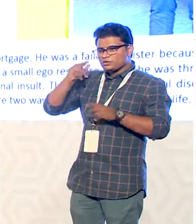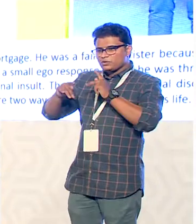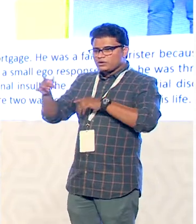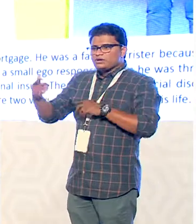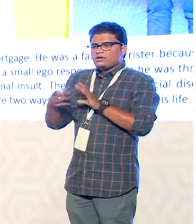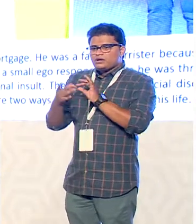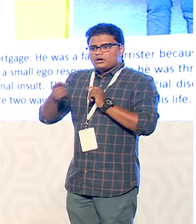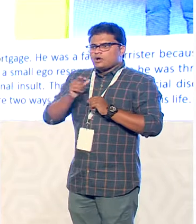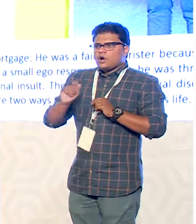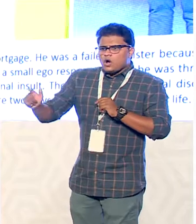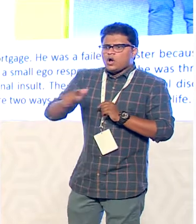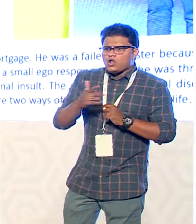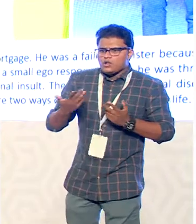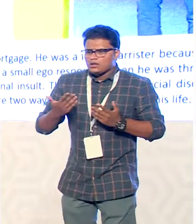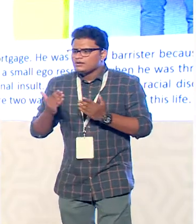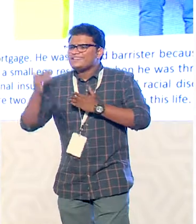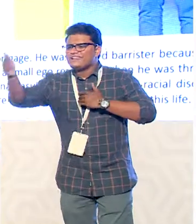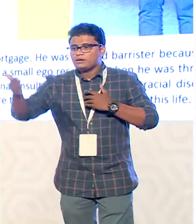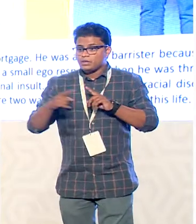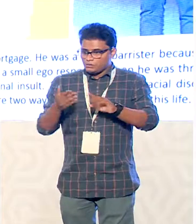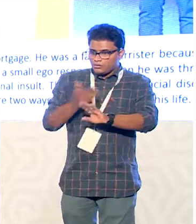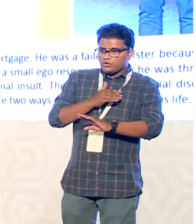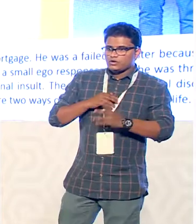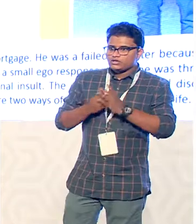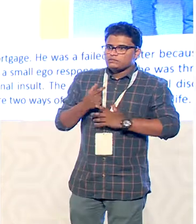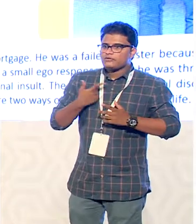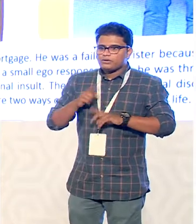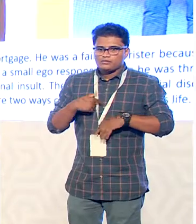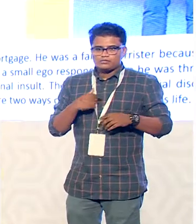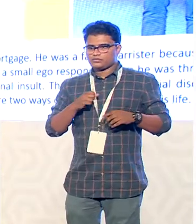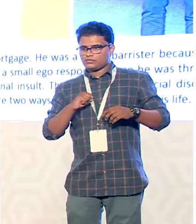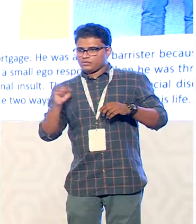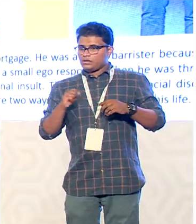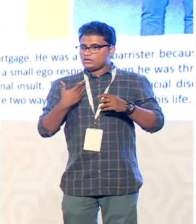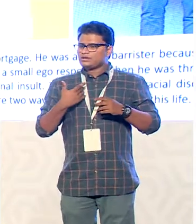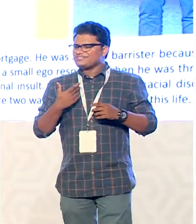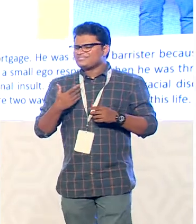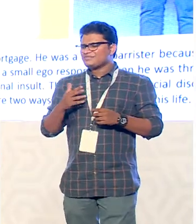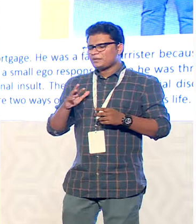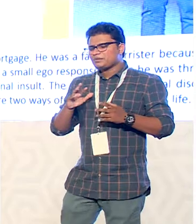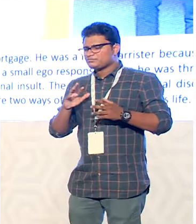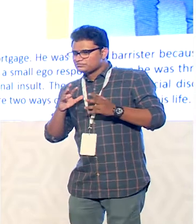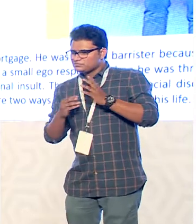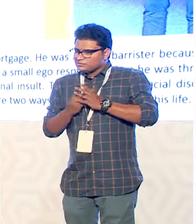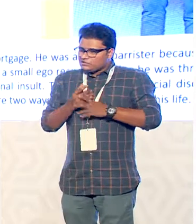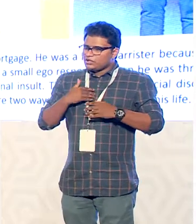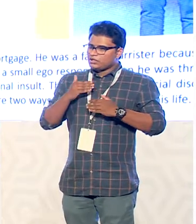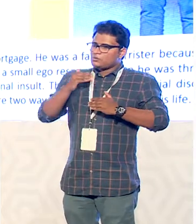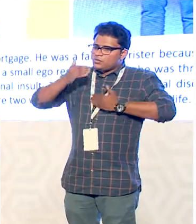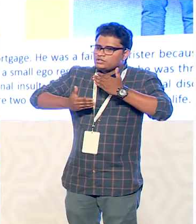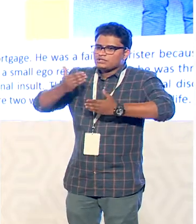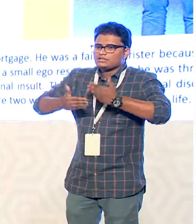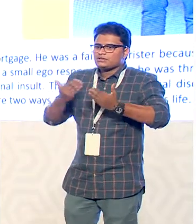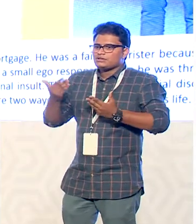you, all this comes much later. So there's a very raw, organic process by which he comes to these